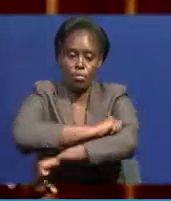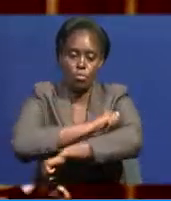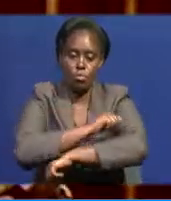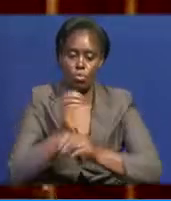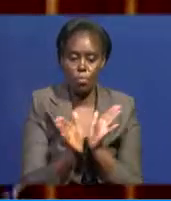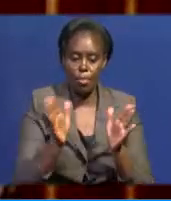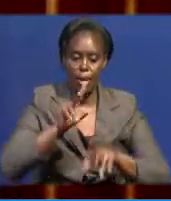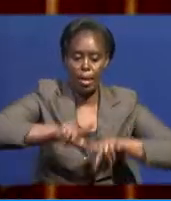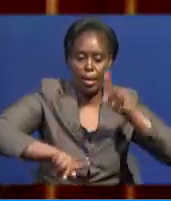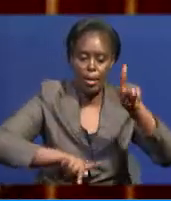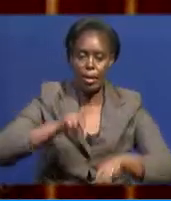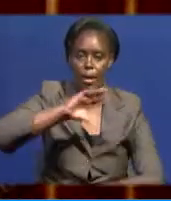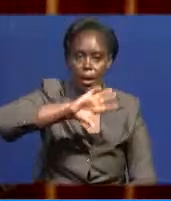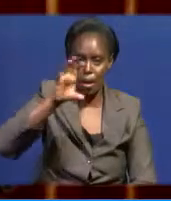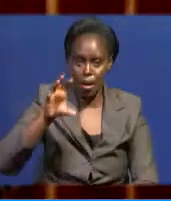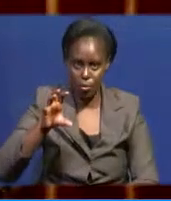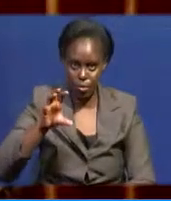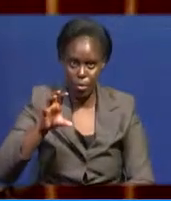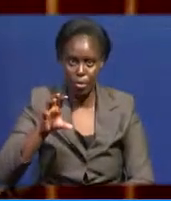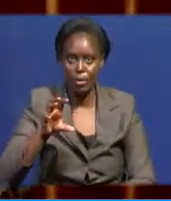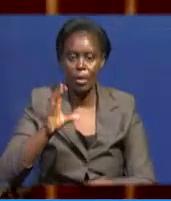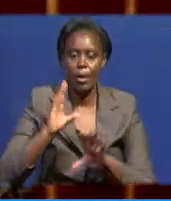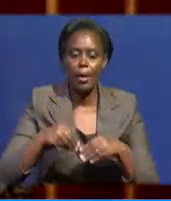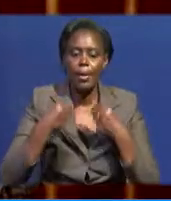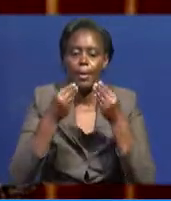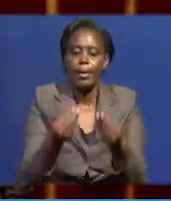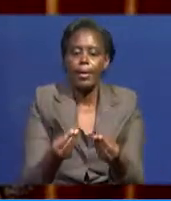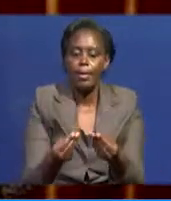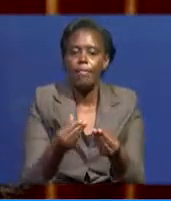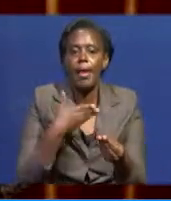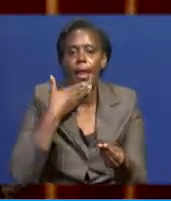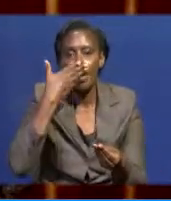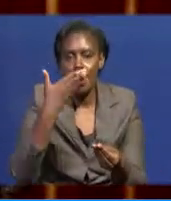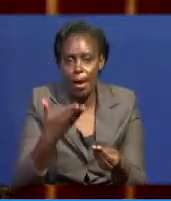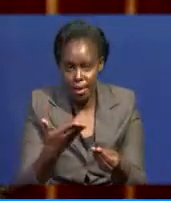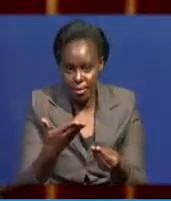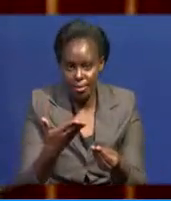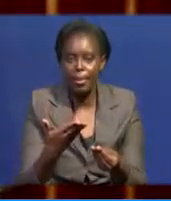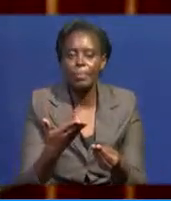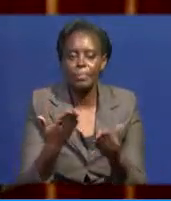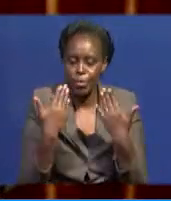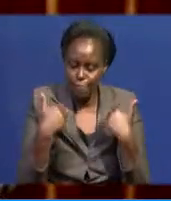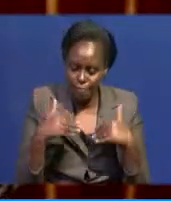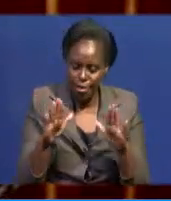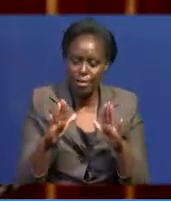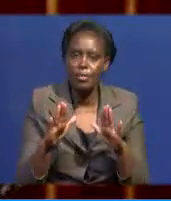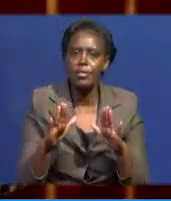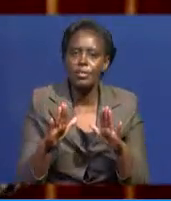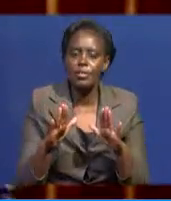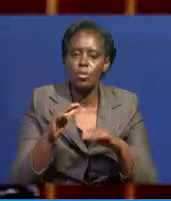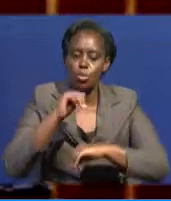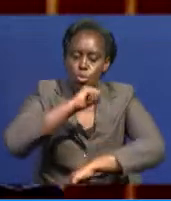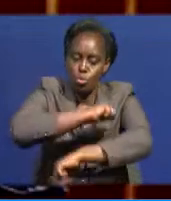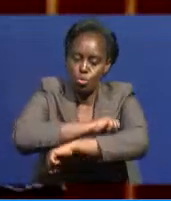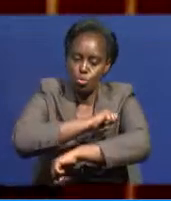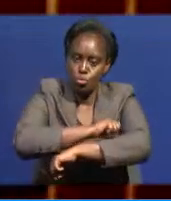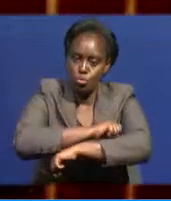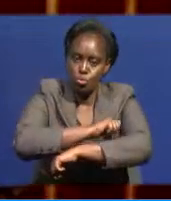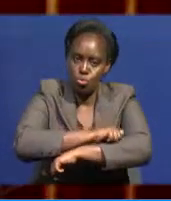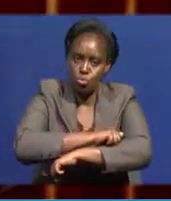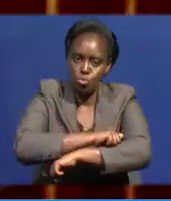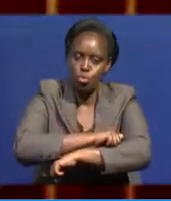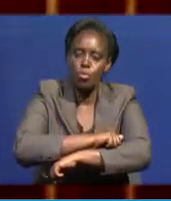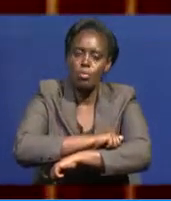in Kirinyaga County. I have given an answer and a list of schools to answer to